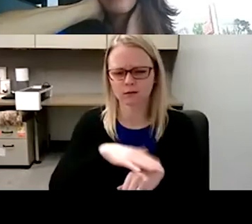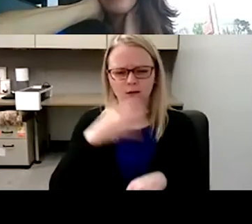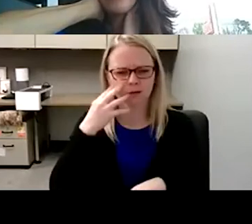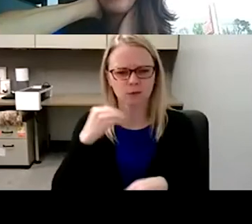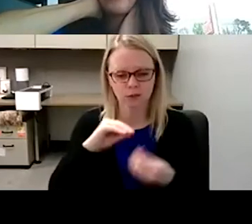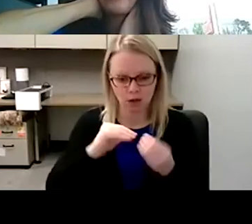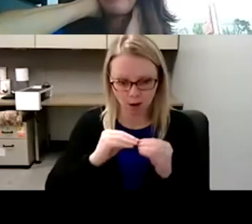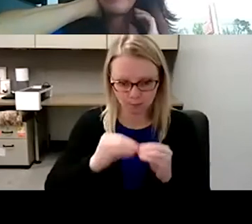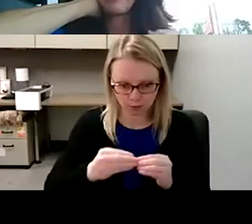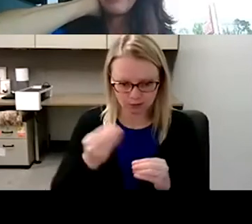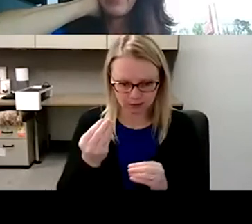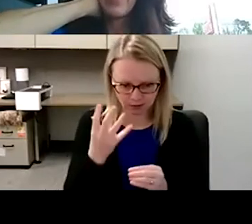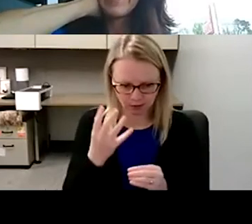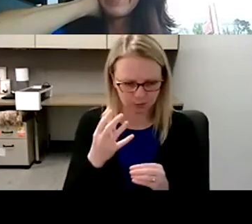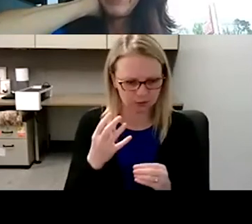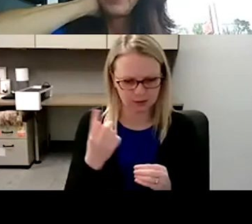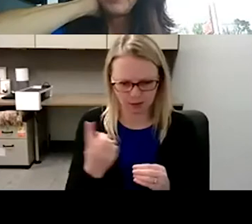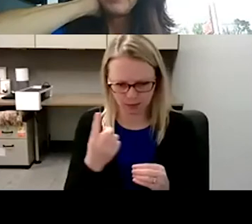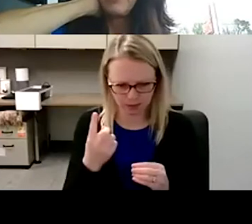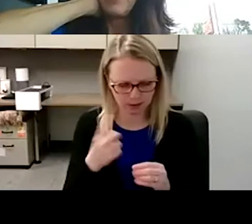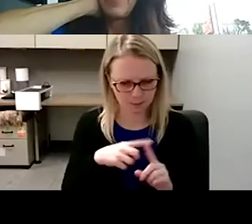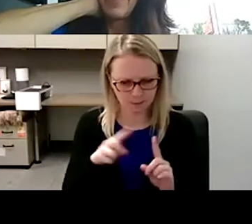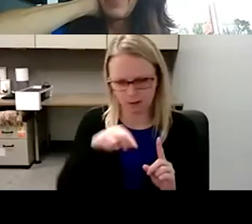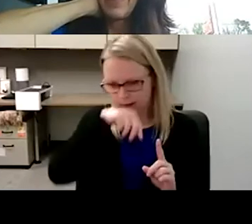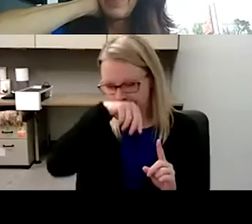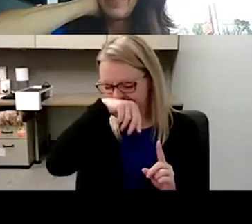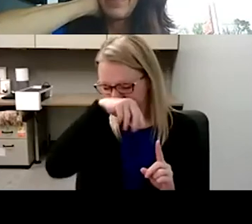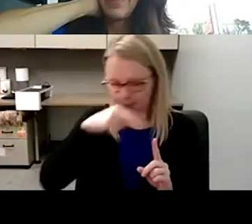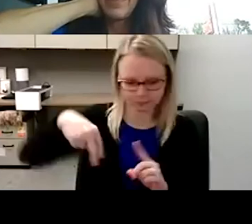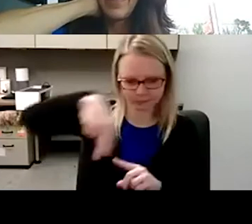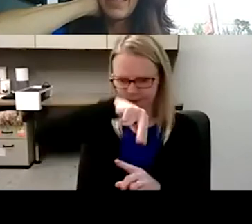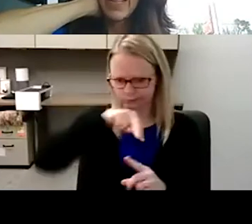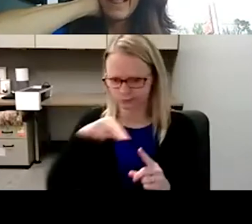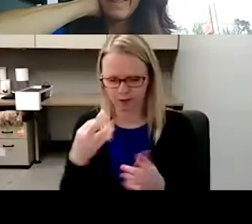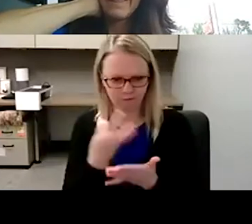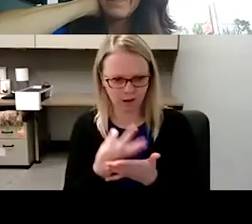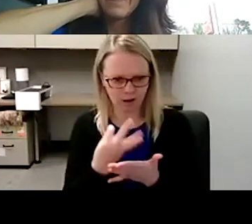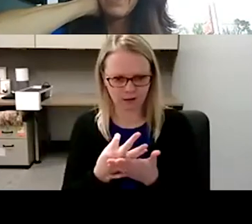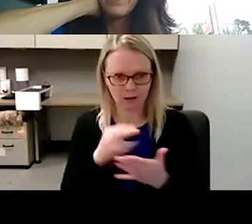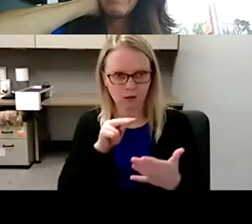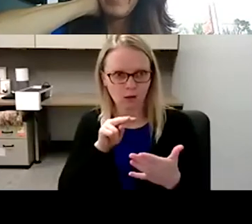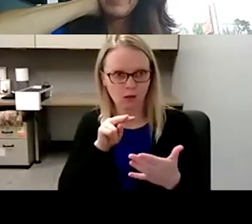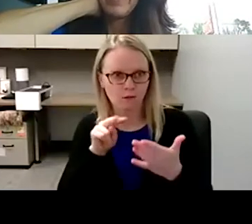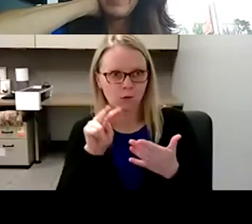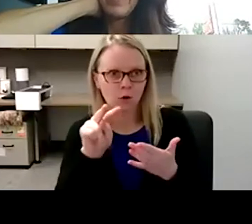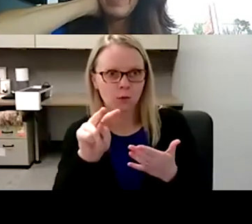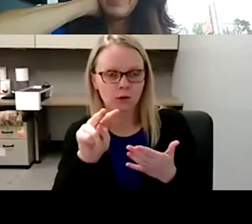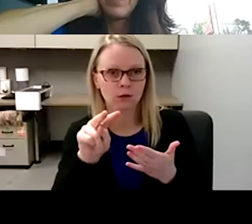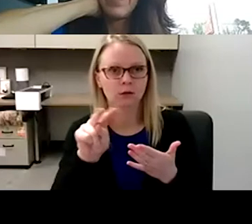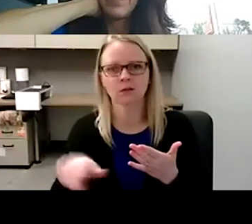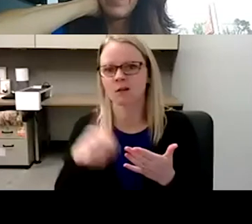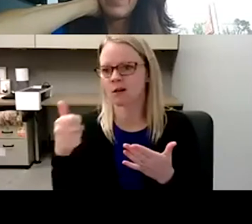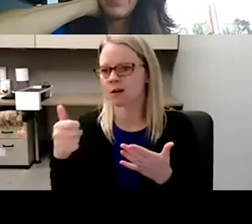numbers are telling you some story, but it's looking backwards. Finance has a bit more looking forward. But the reality is that when I was on